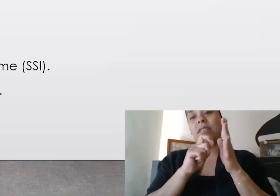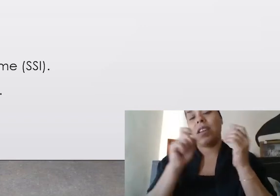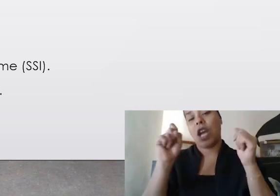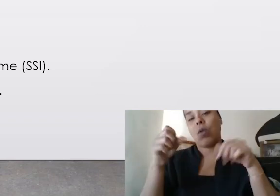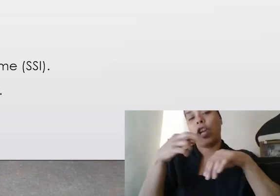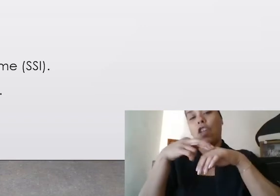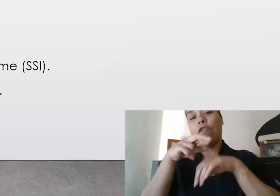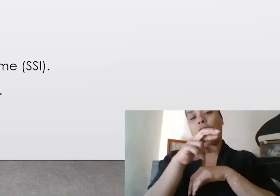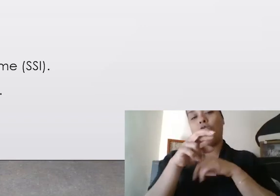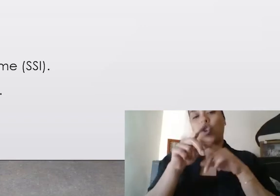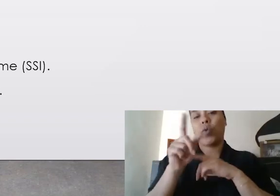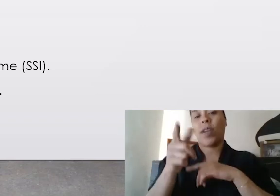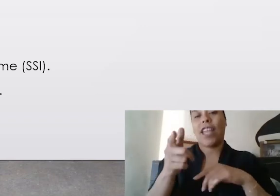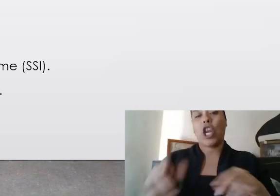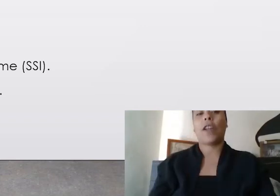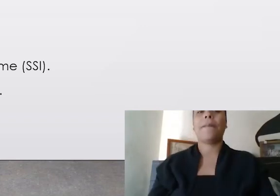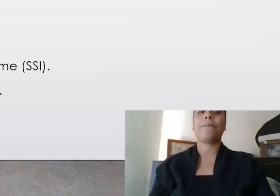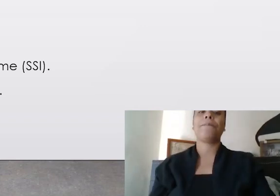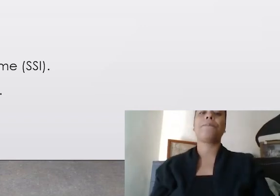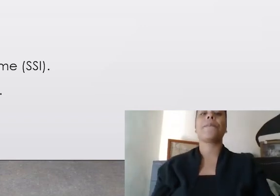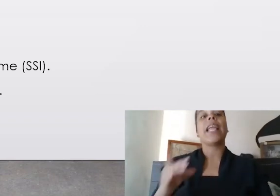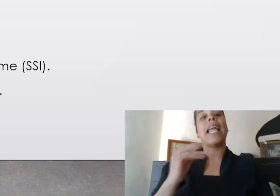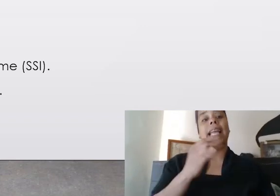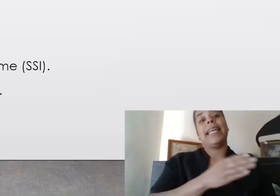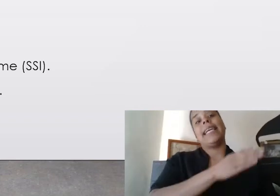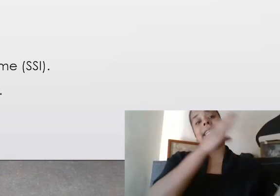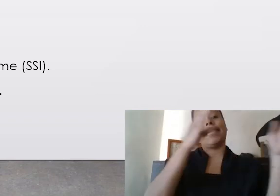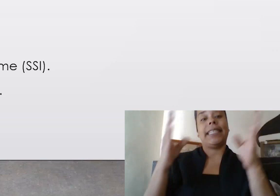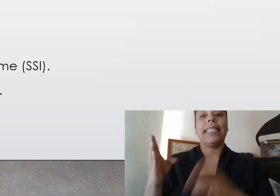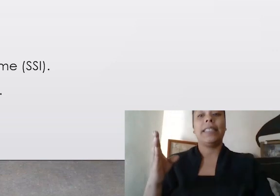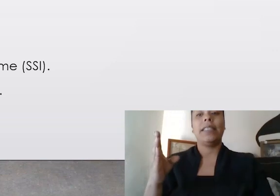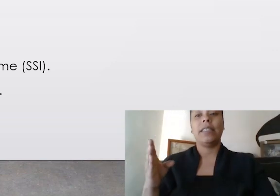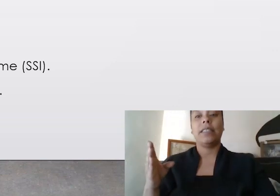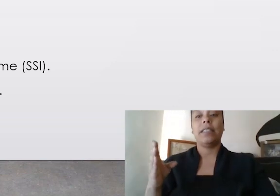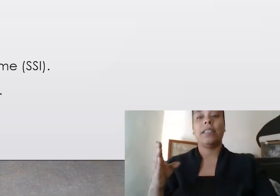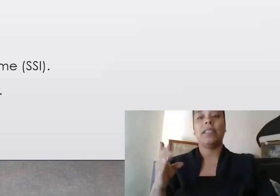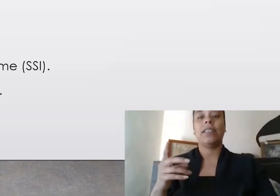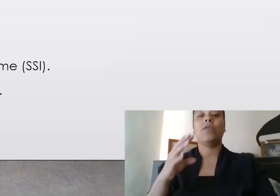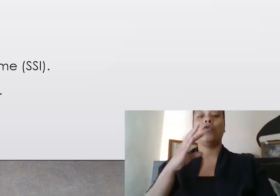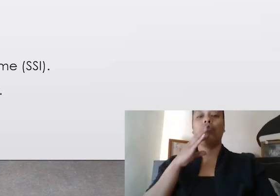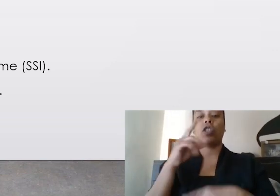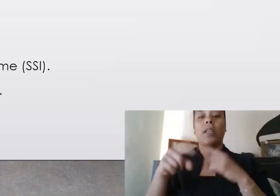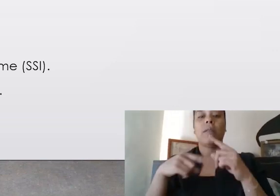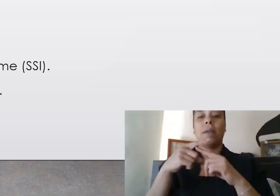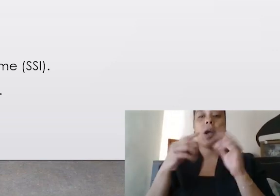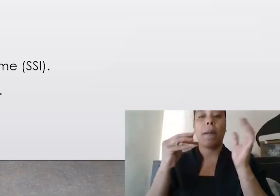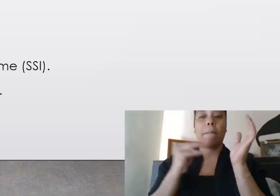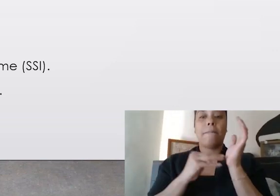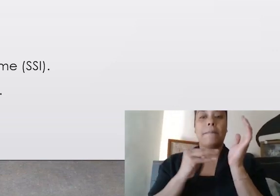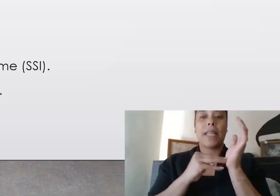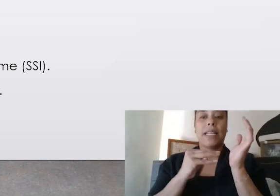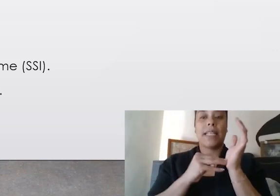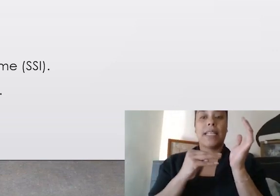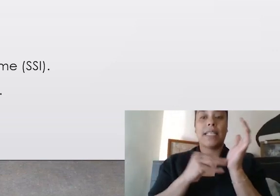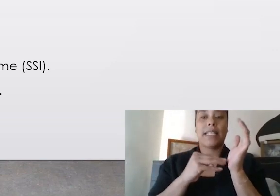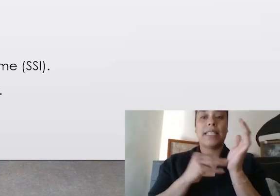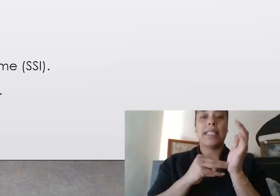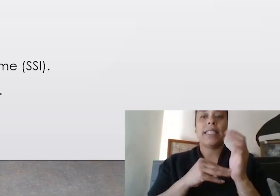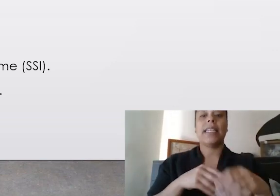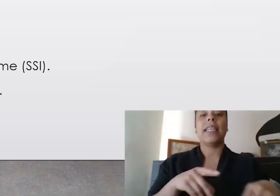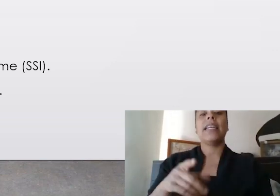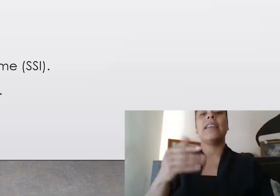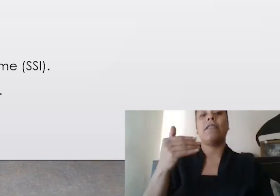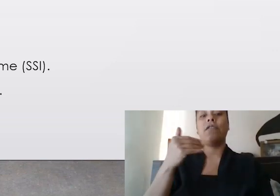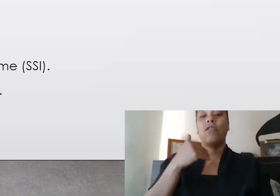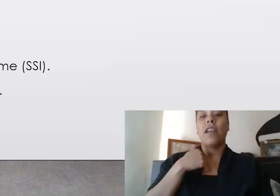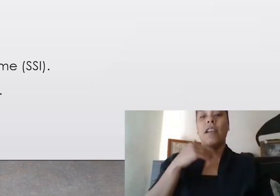later. So we're going to talk about Medicaid. We actually have a few questions already. If you have a question, put it in the Q&A. You